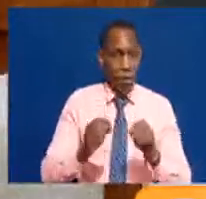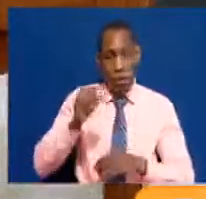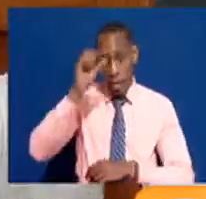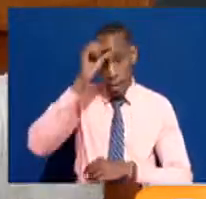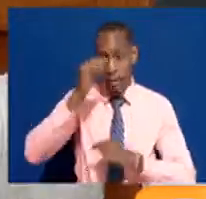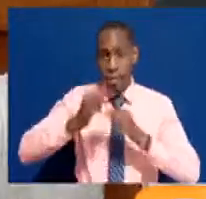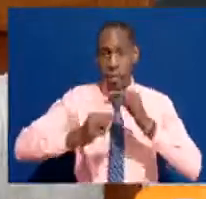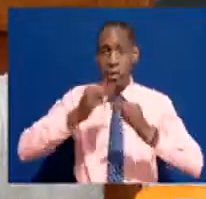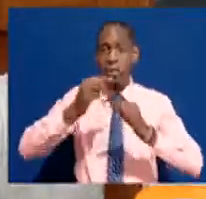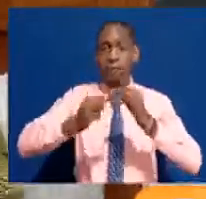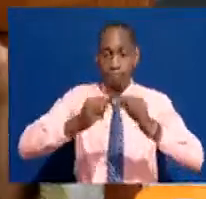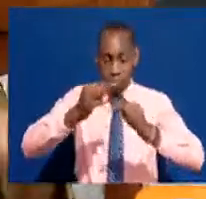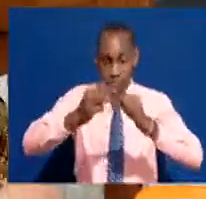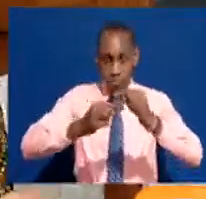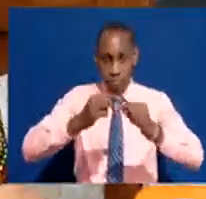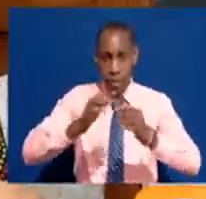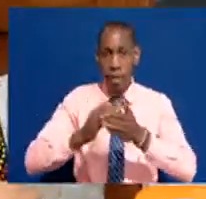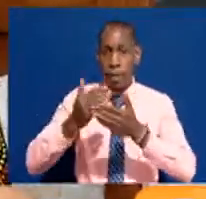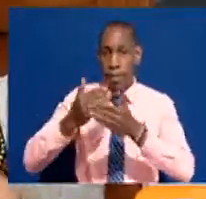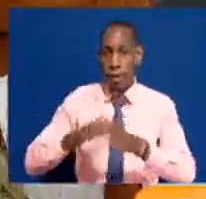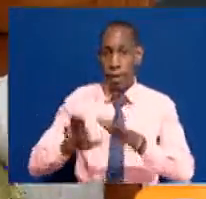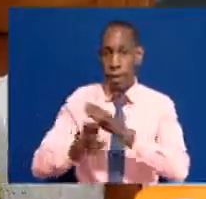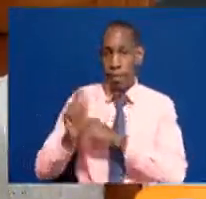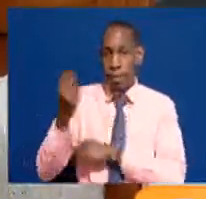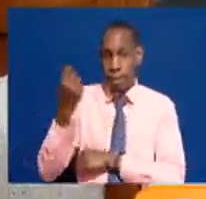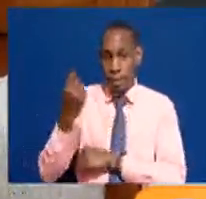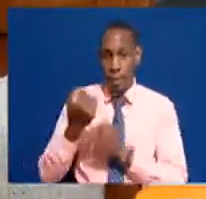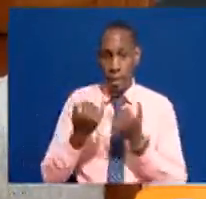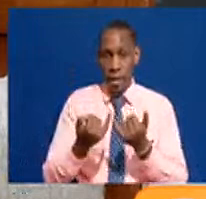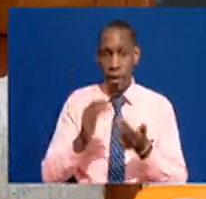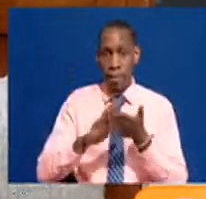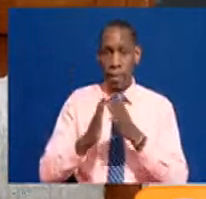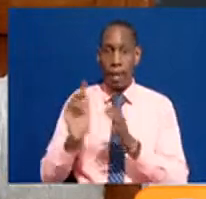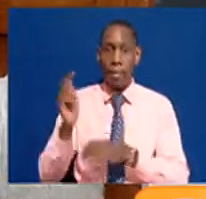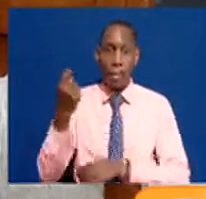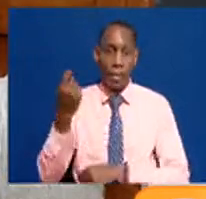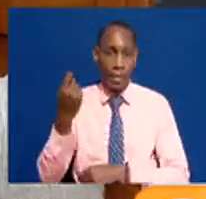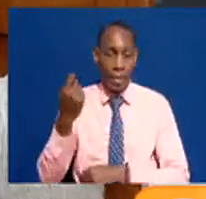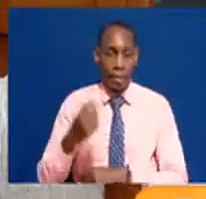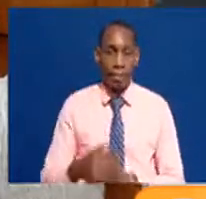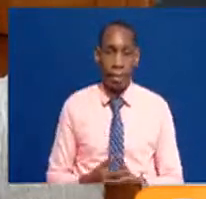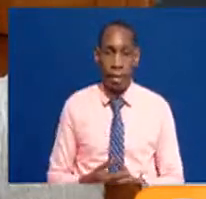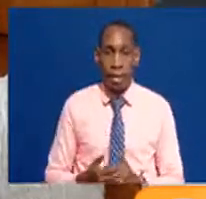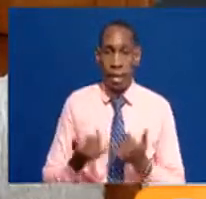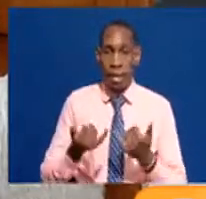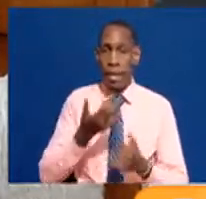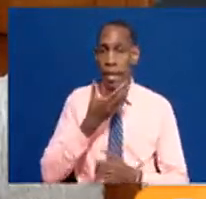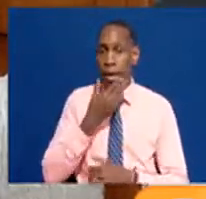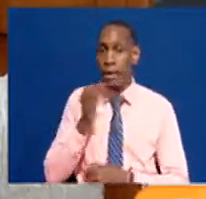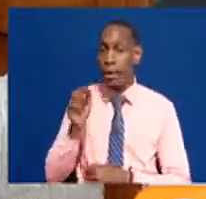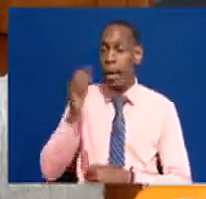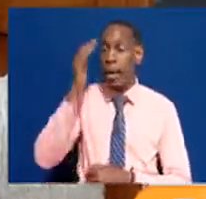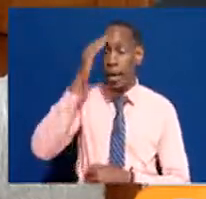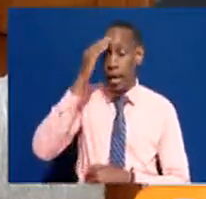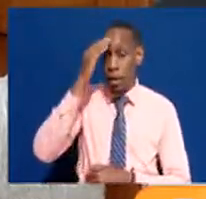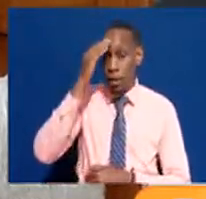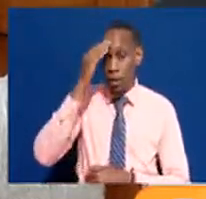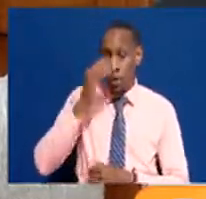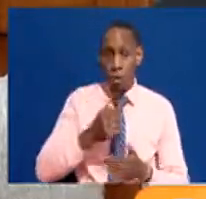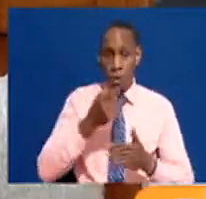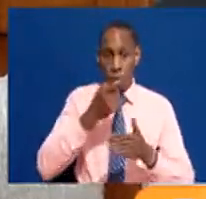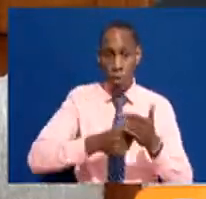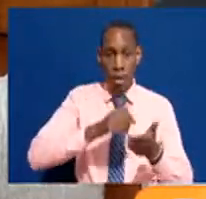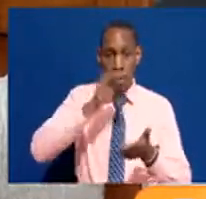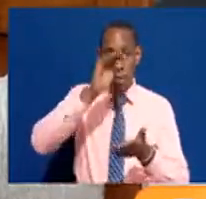is a continuity. He was a deputy president. He is now the president. So he knows that we had subsidies